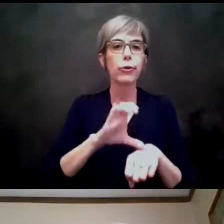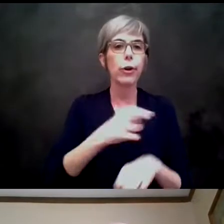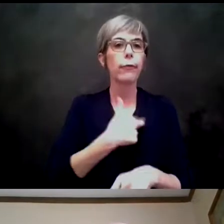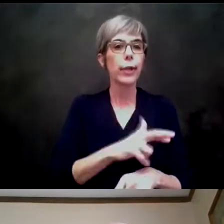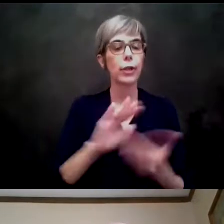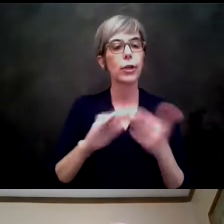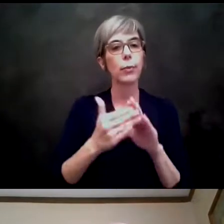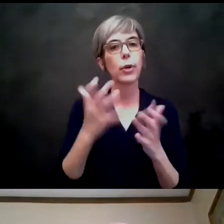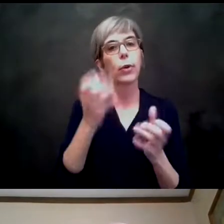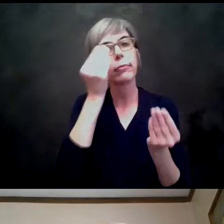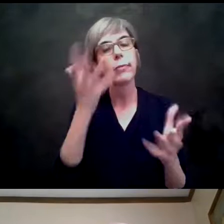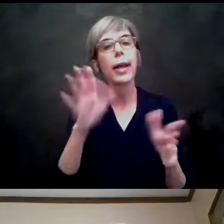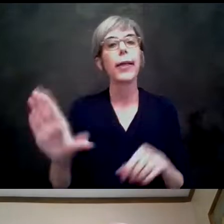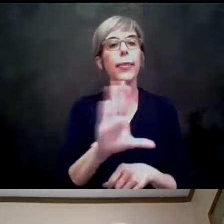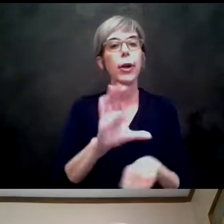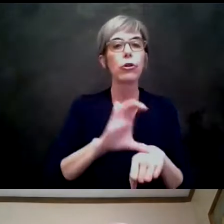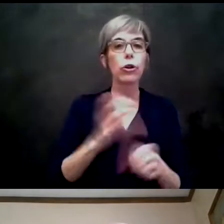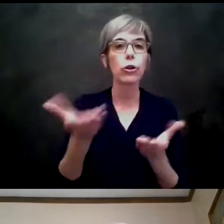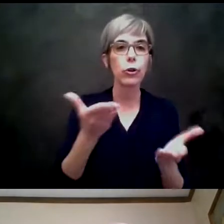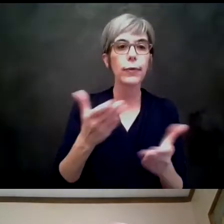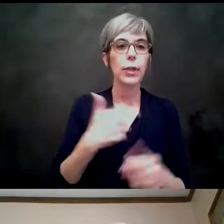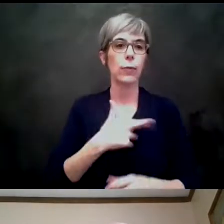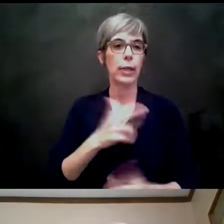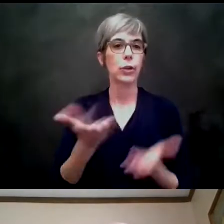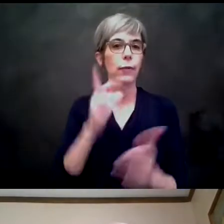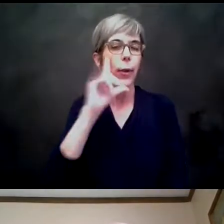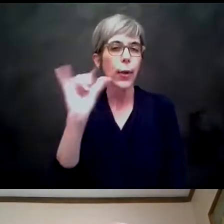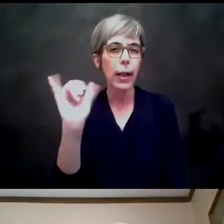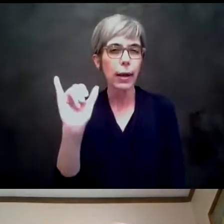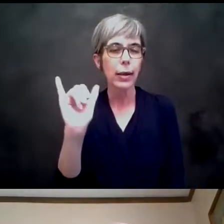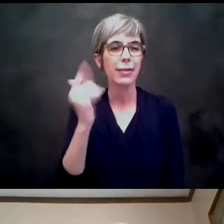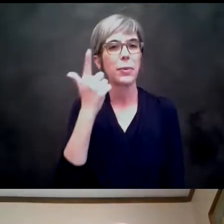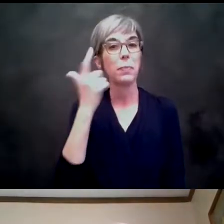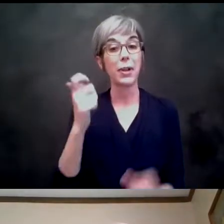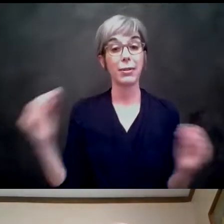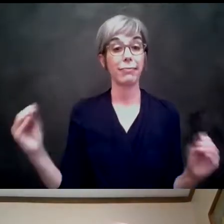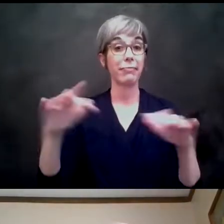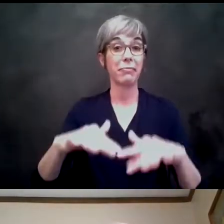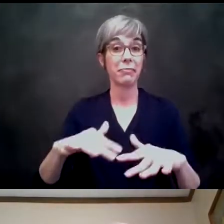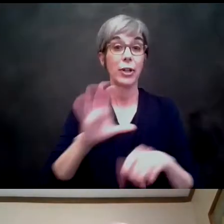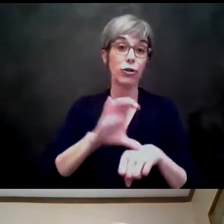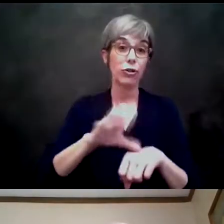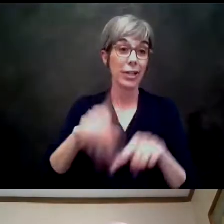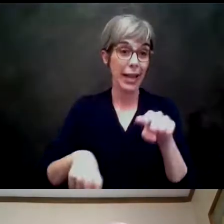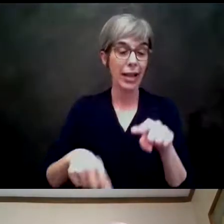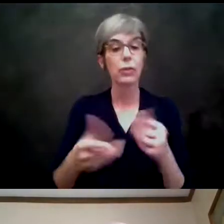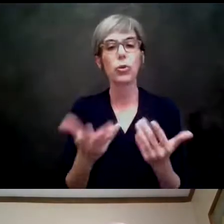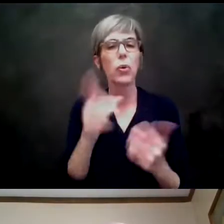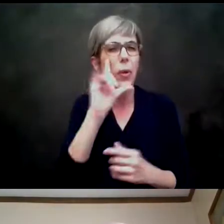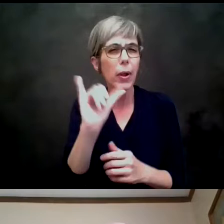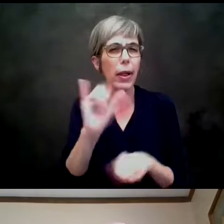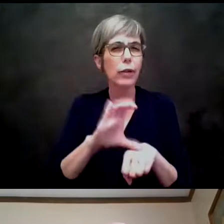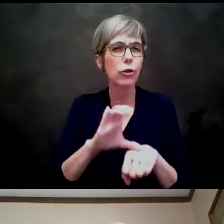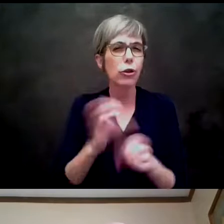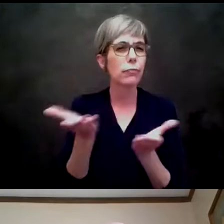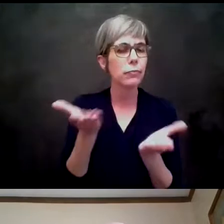have handled services and other faith activities in response to COVID-19 and their plans moving forward. First, we will hear